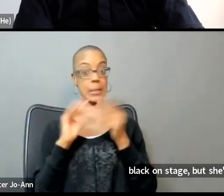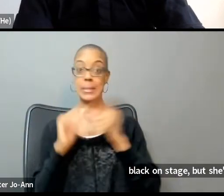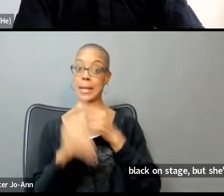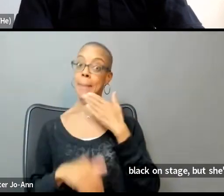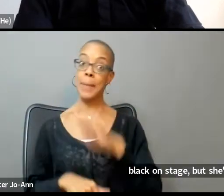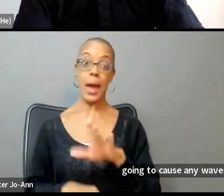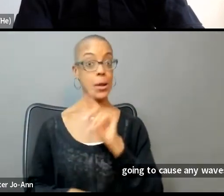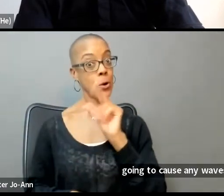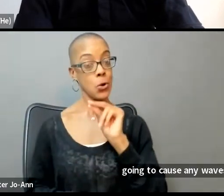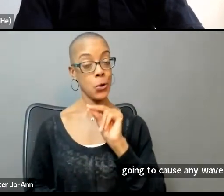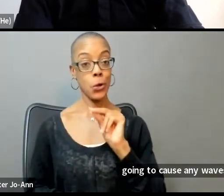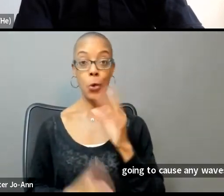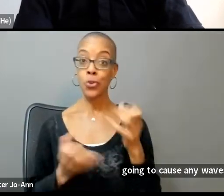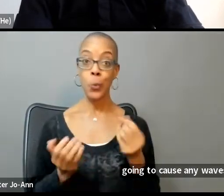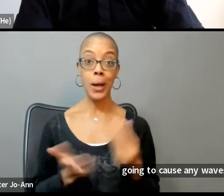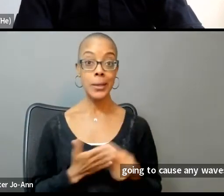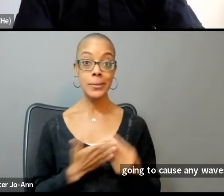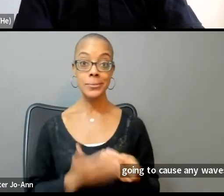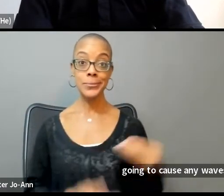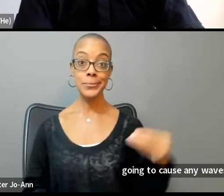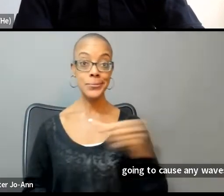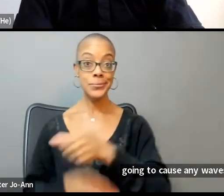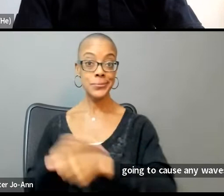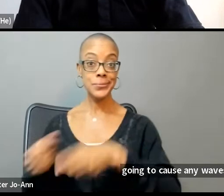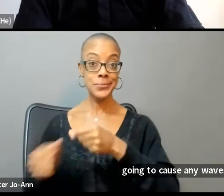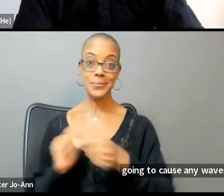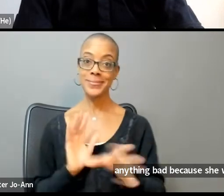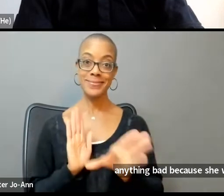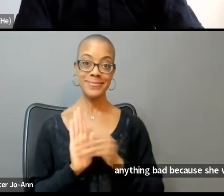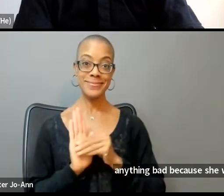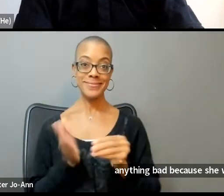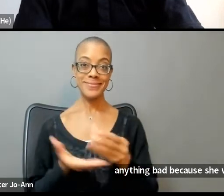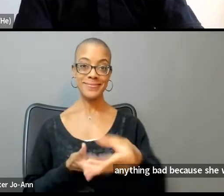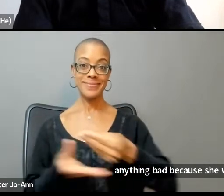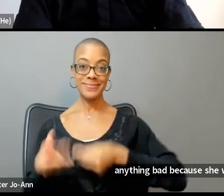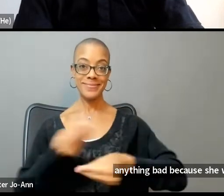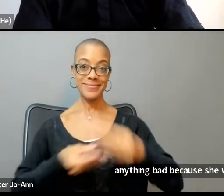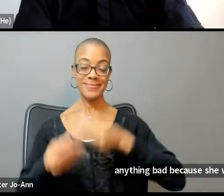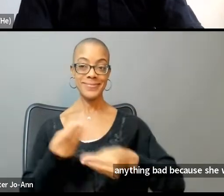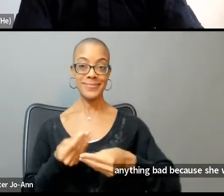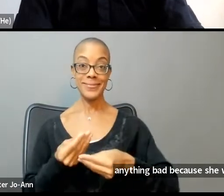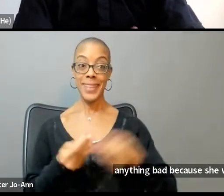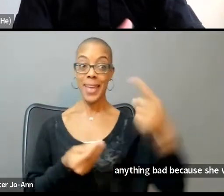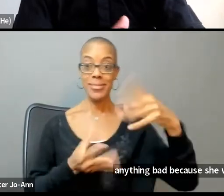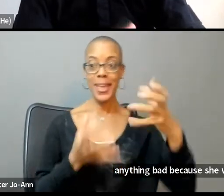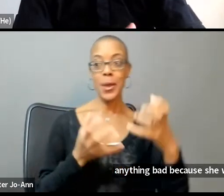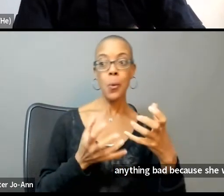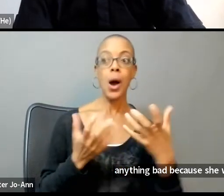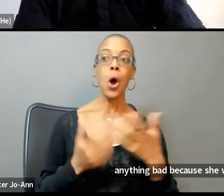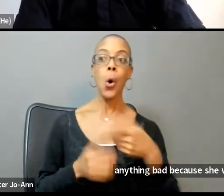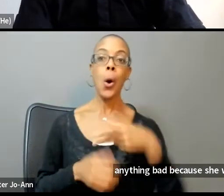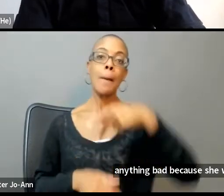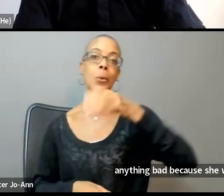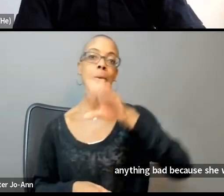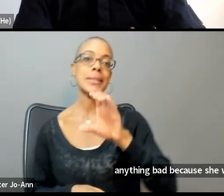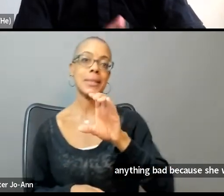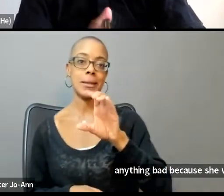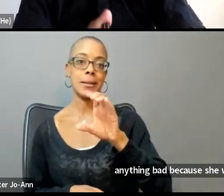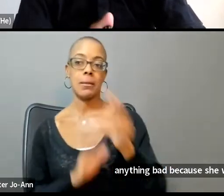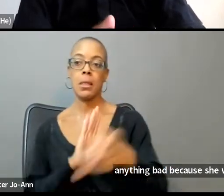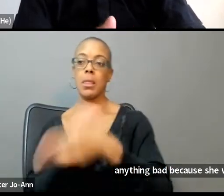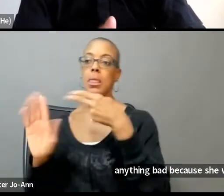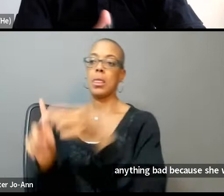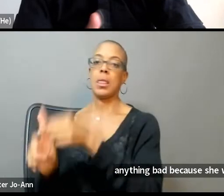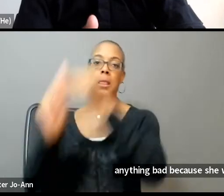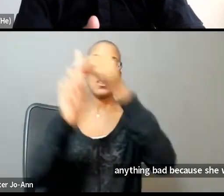wants that paycheck and they want to make sure they have that person of color because there are tokens in the system as well.